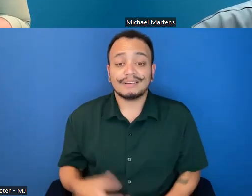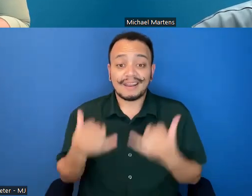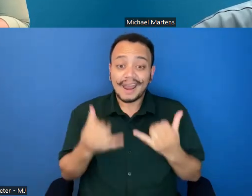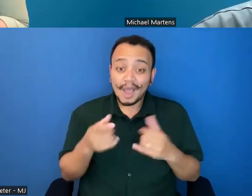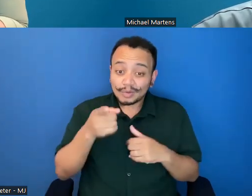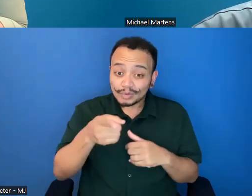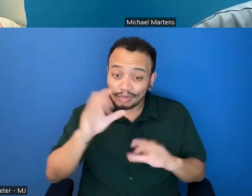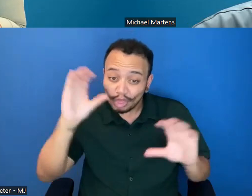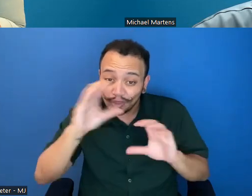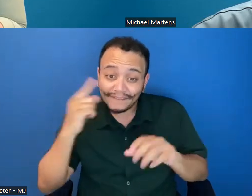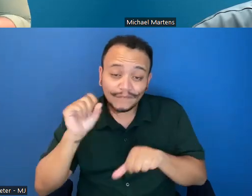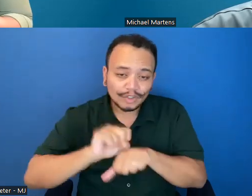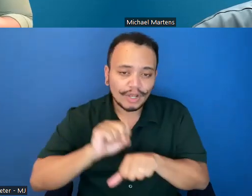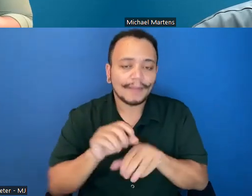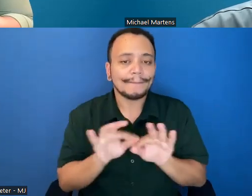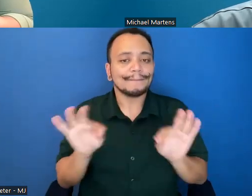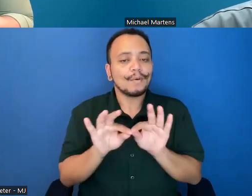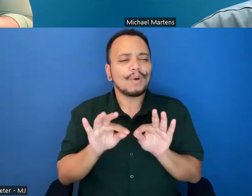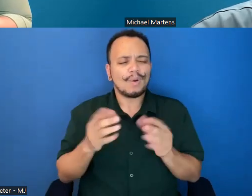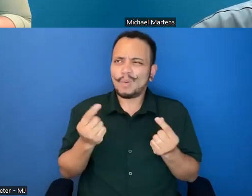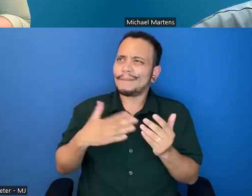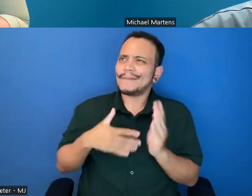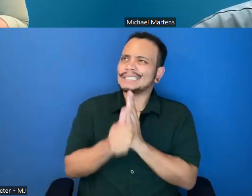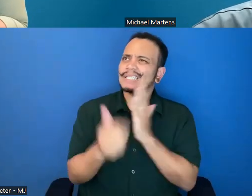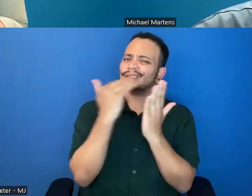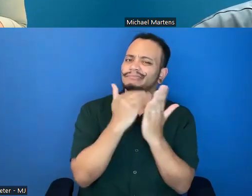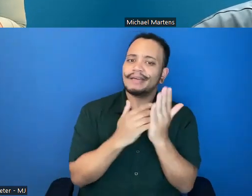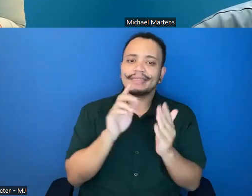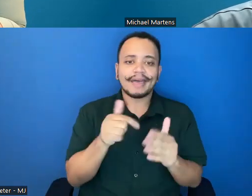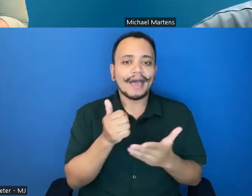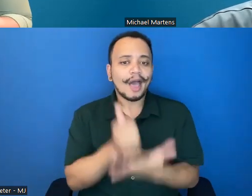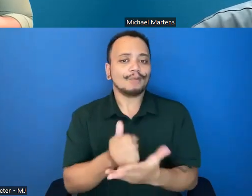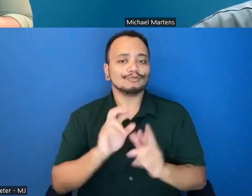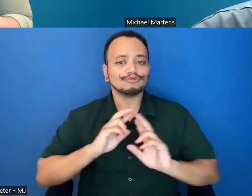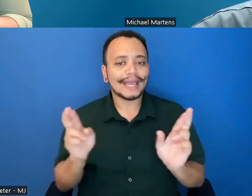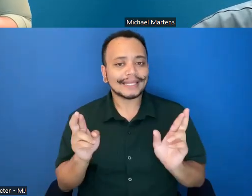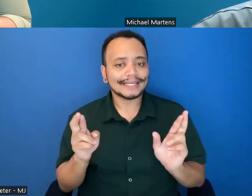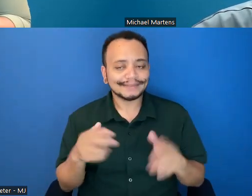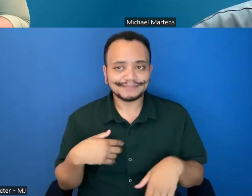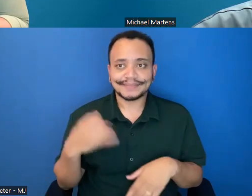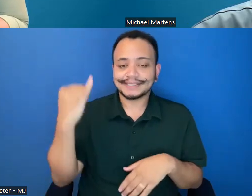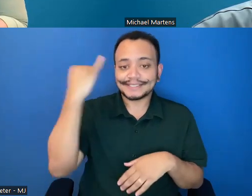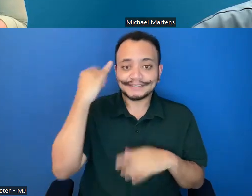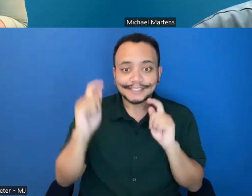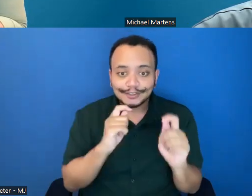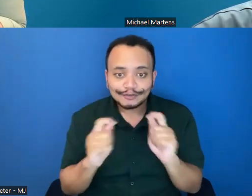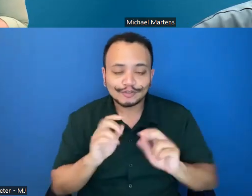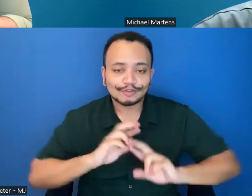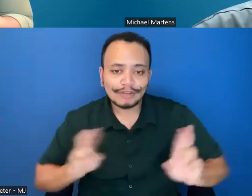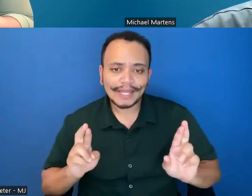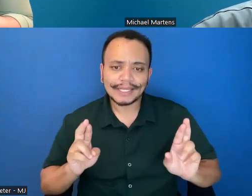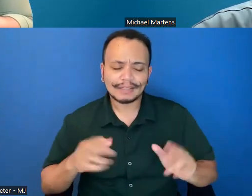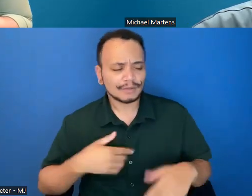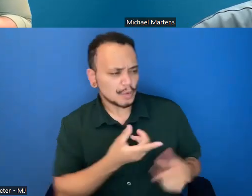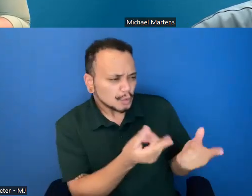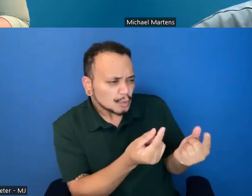your skills allows you to confidently answer questions such as, what can